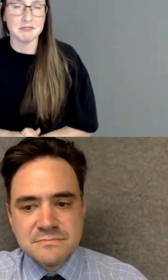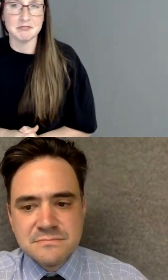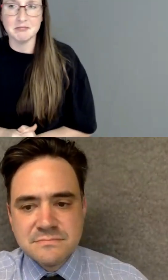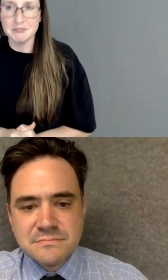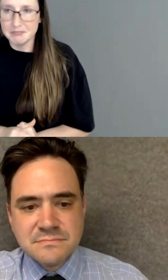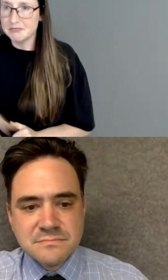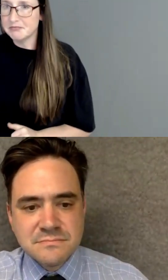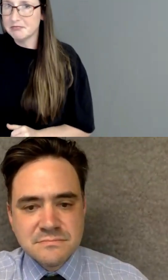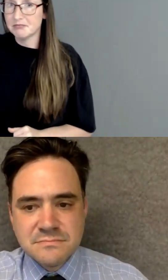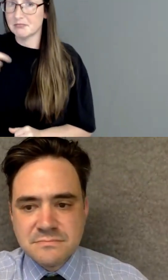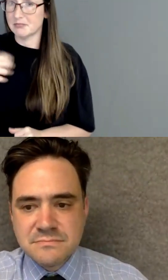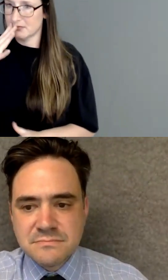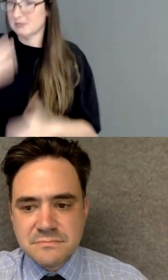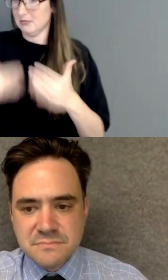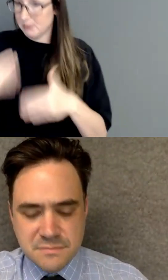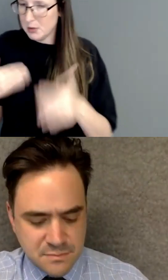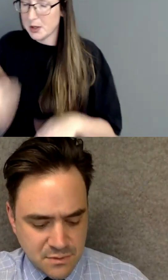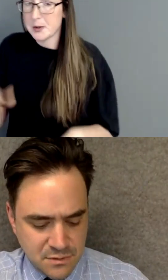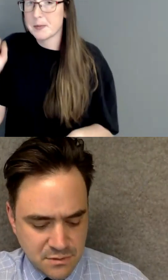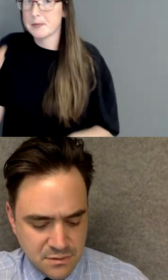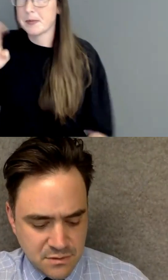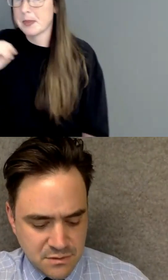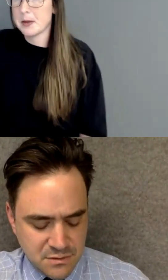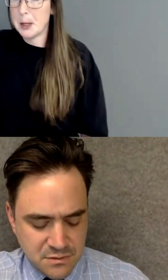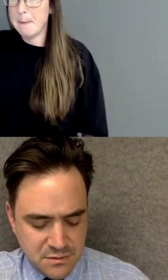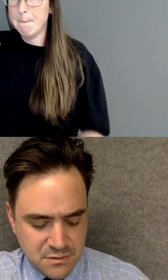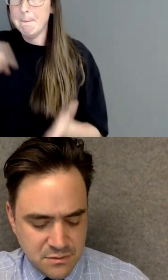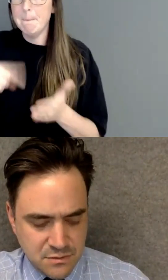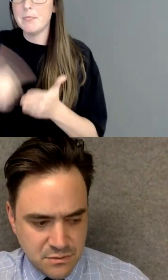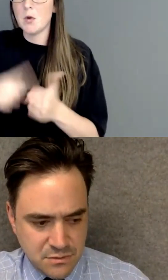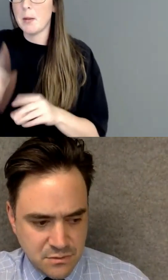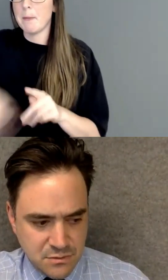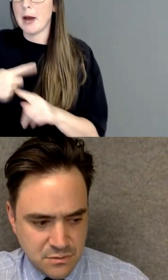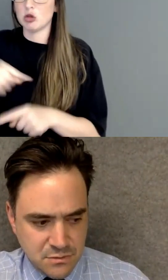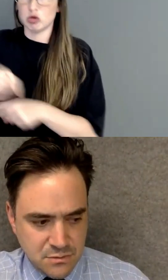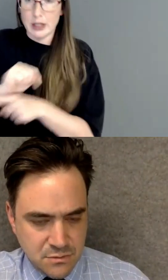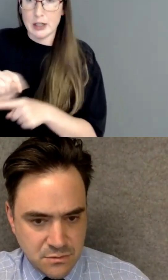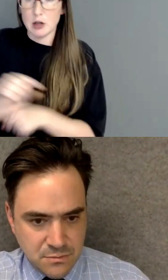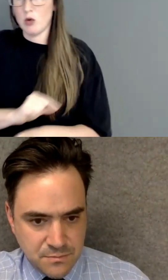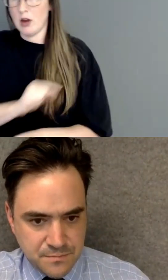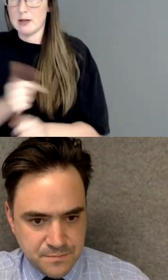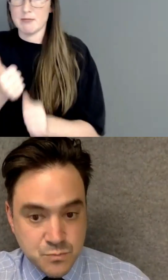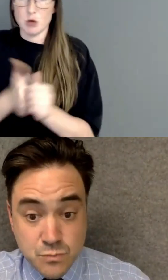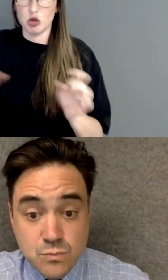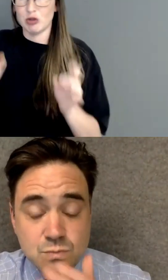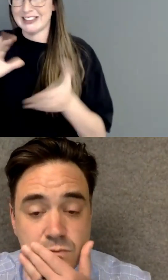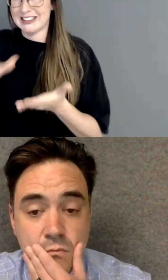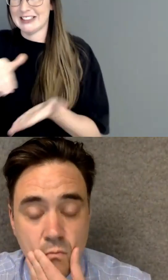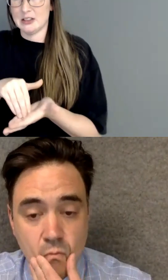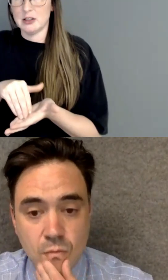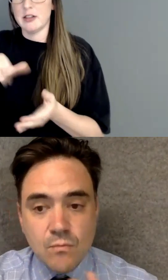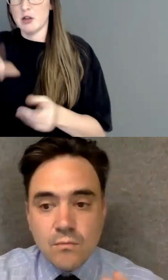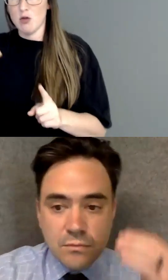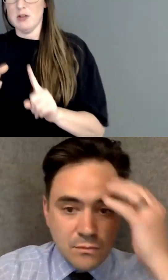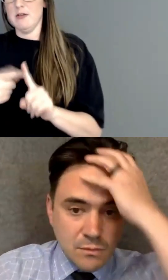Okay, I'm going to keep us moving here. What about training and quality per crisis center? So like the question is